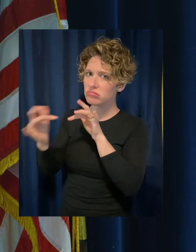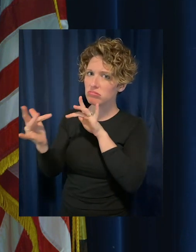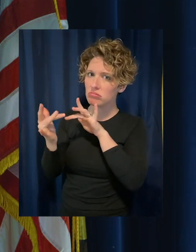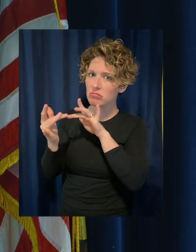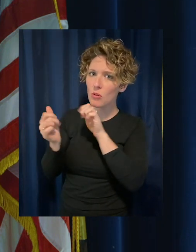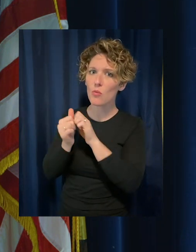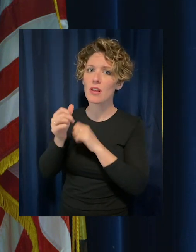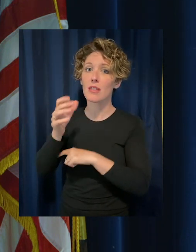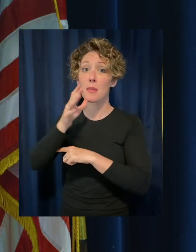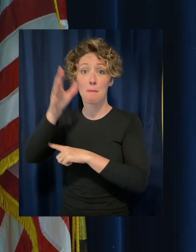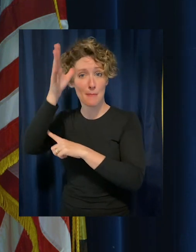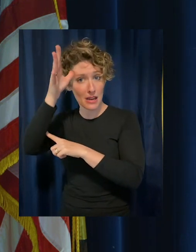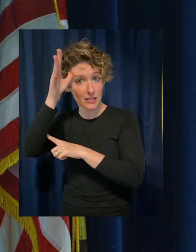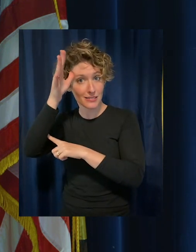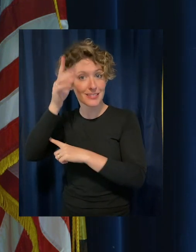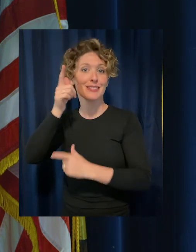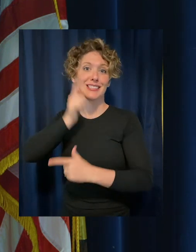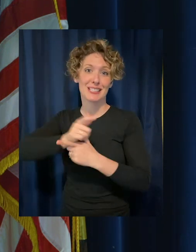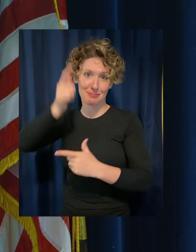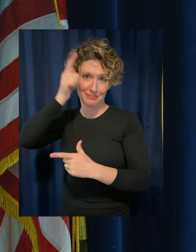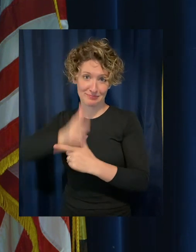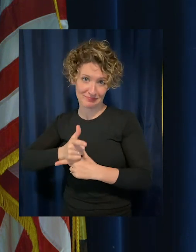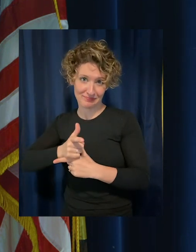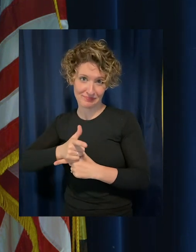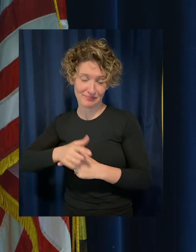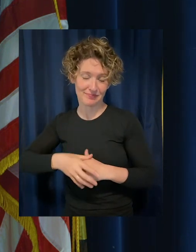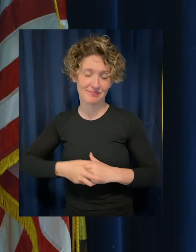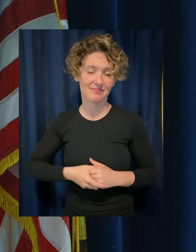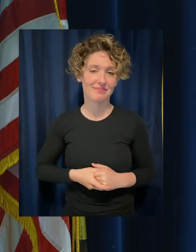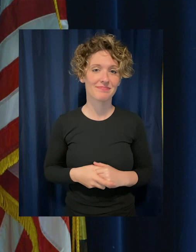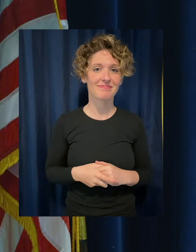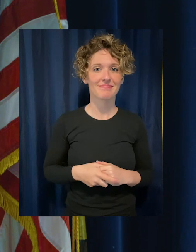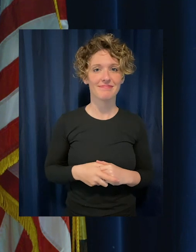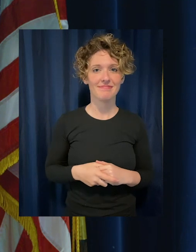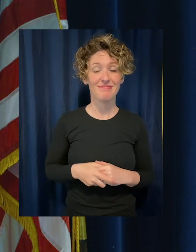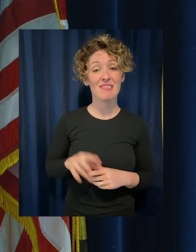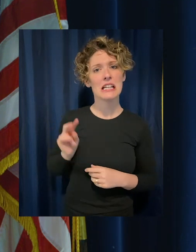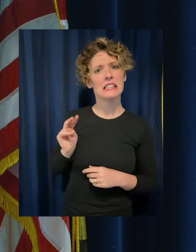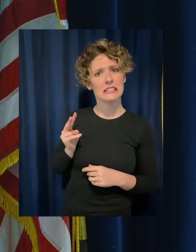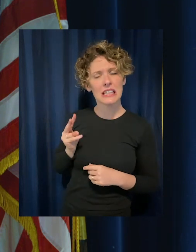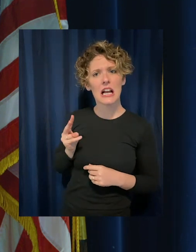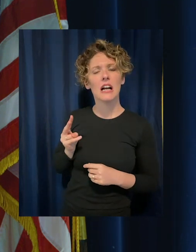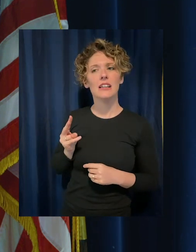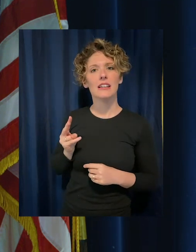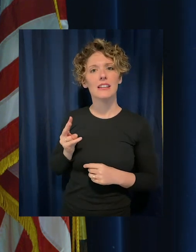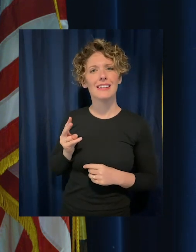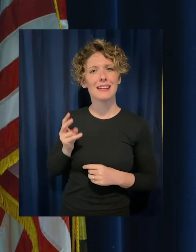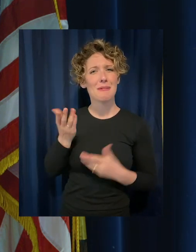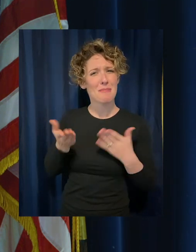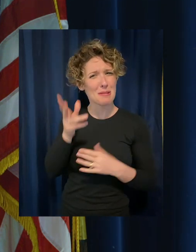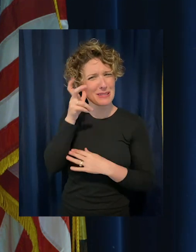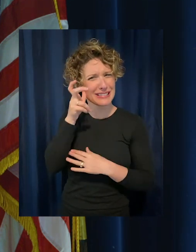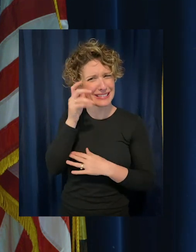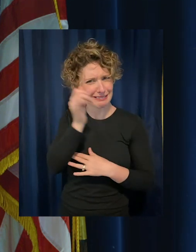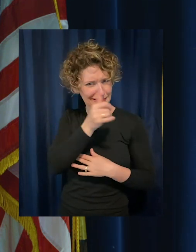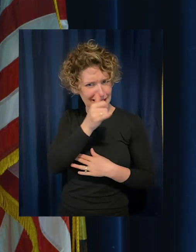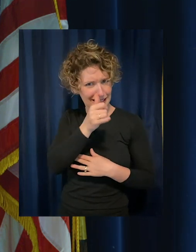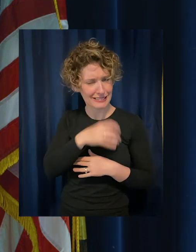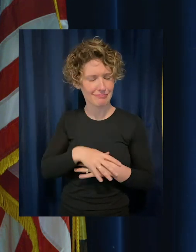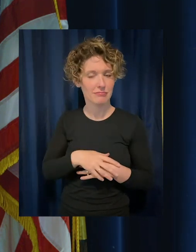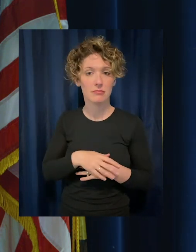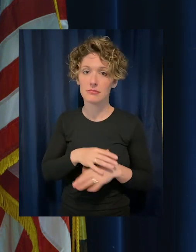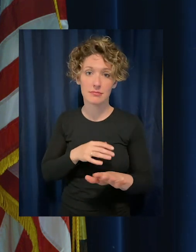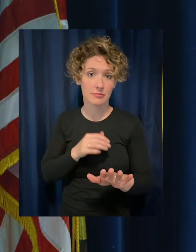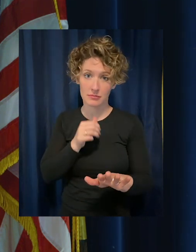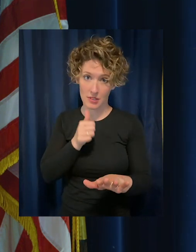The next piece of advice sounds trivial, but it's not. Smile and make eye contact. Even